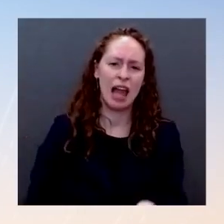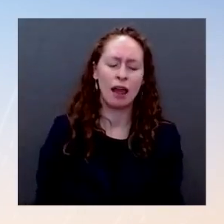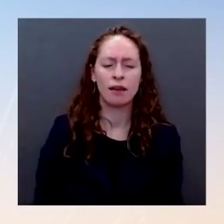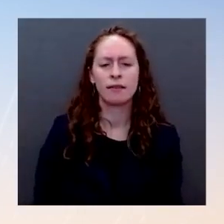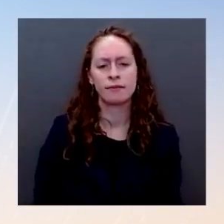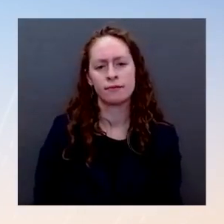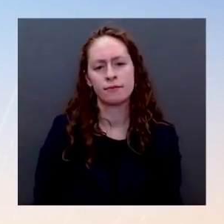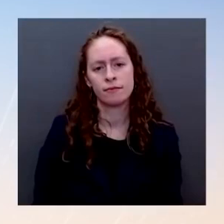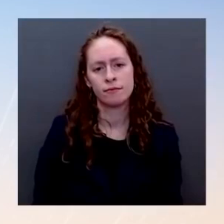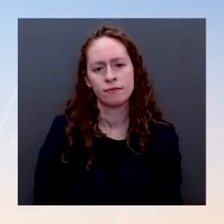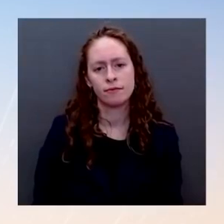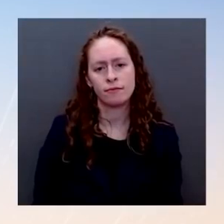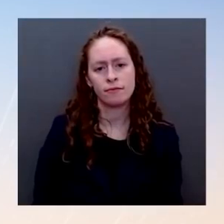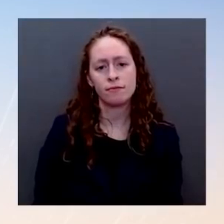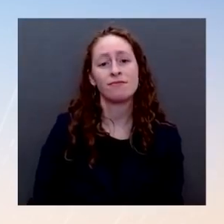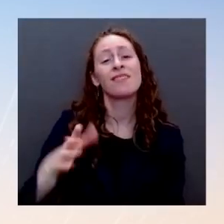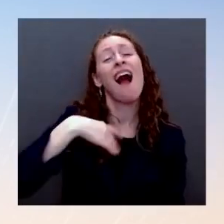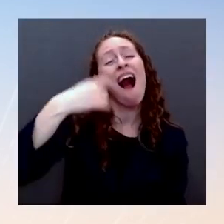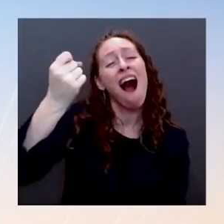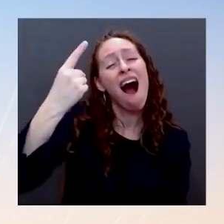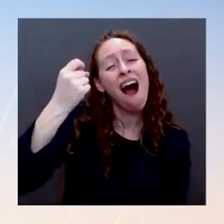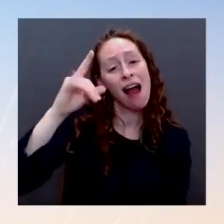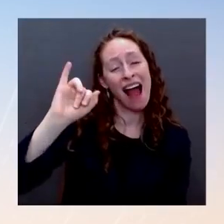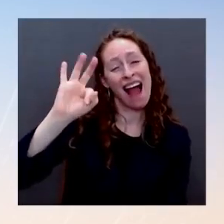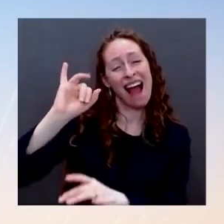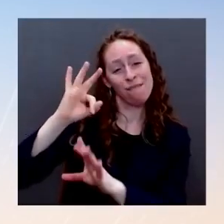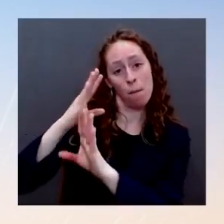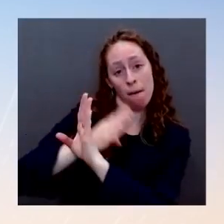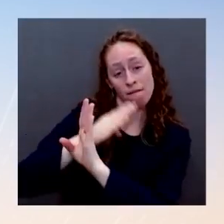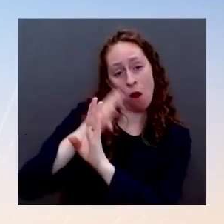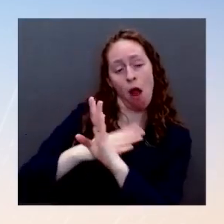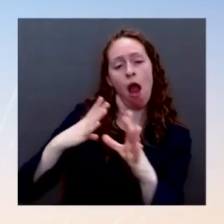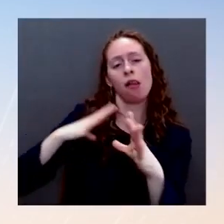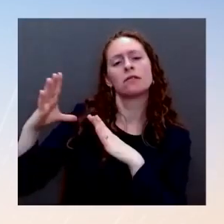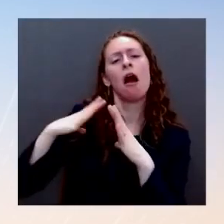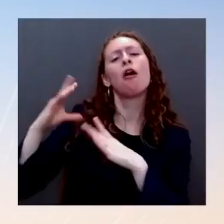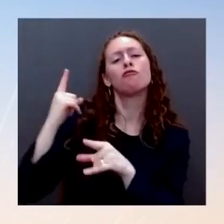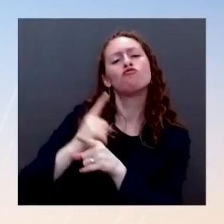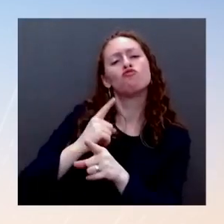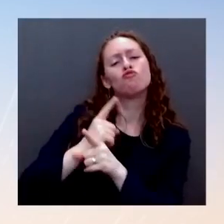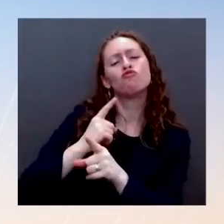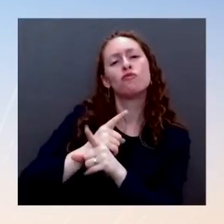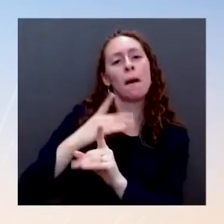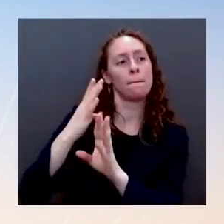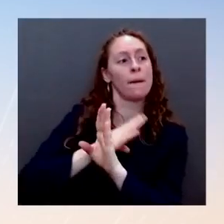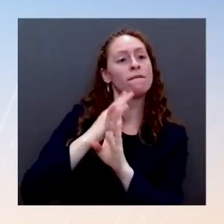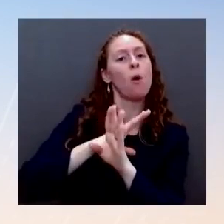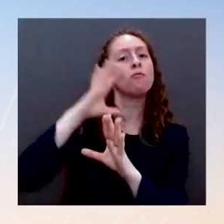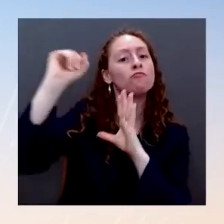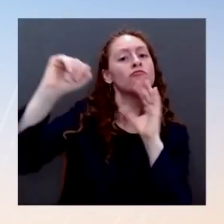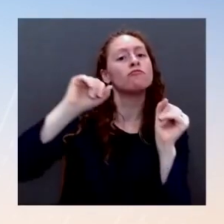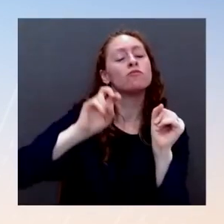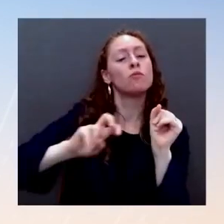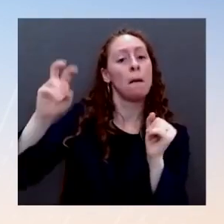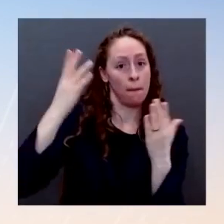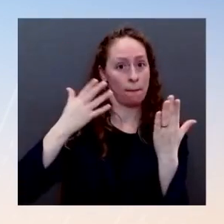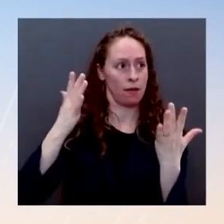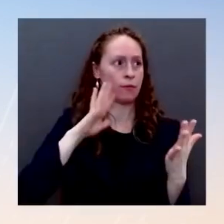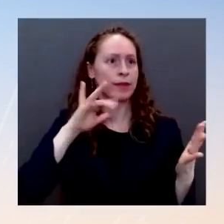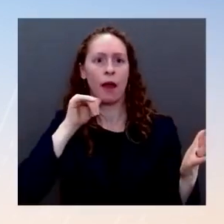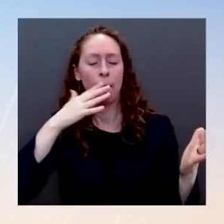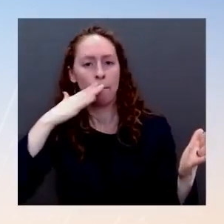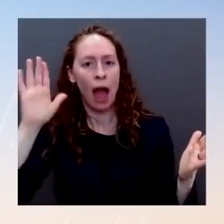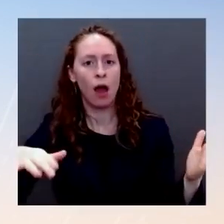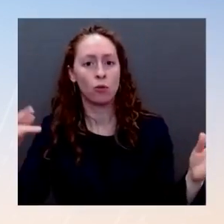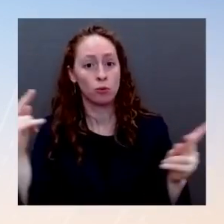people traveled and more contact and gatherings occurred, would we not be seeing the same numbers we're seeing today? Wouldn't it have prevented some of that spread? I